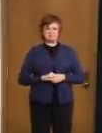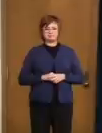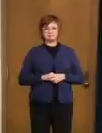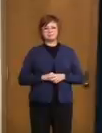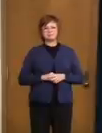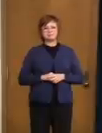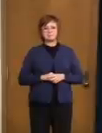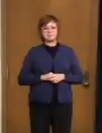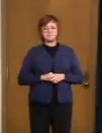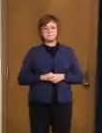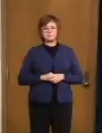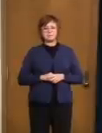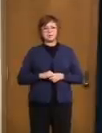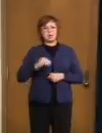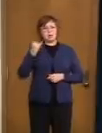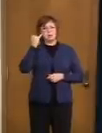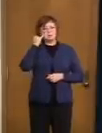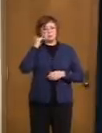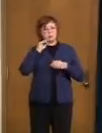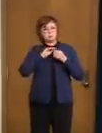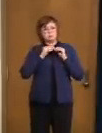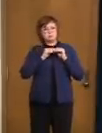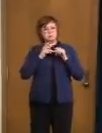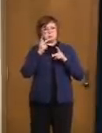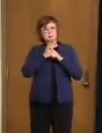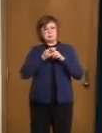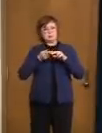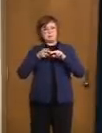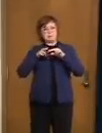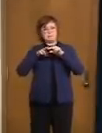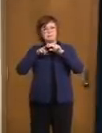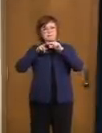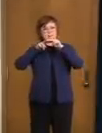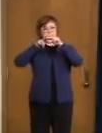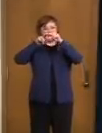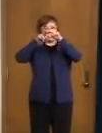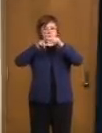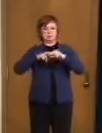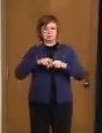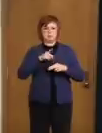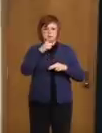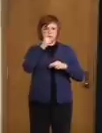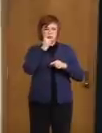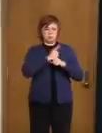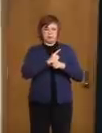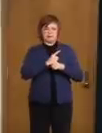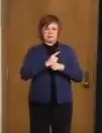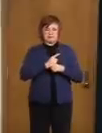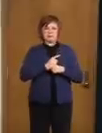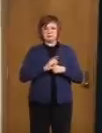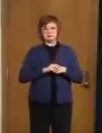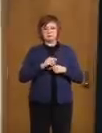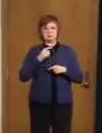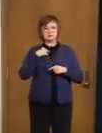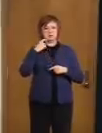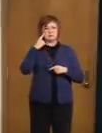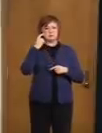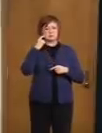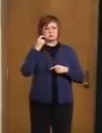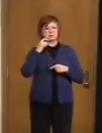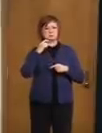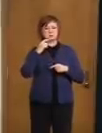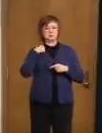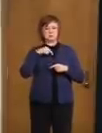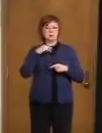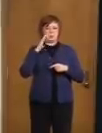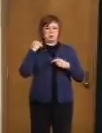over the course of the next 2 weeks where they are or starting to increase, then you're right. I'm sure Dr. Shahab is going to come forward